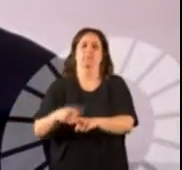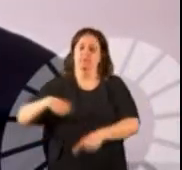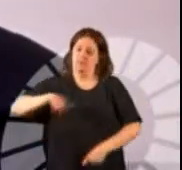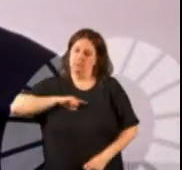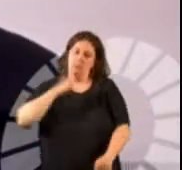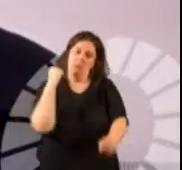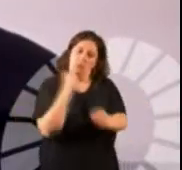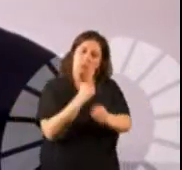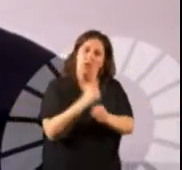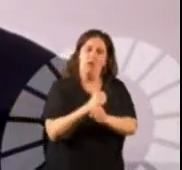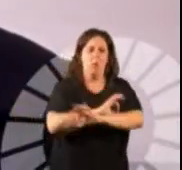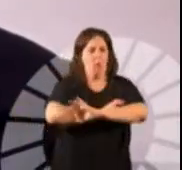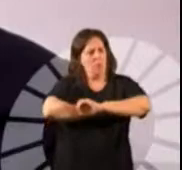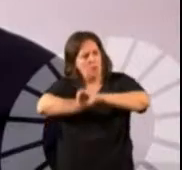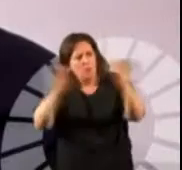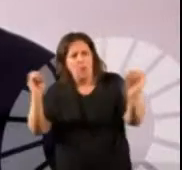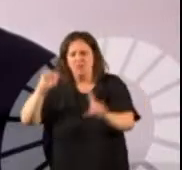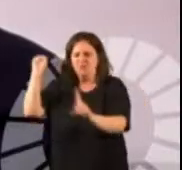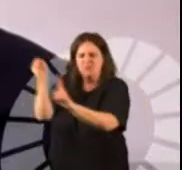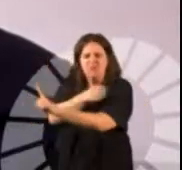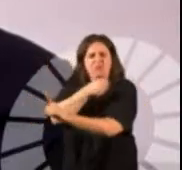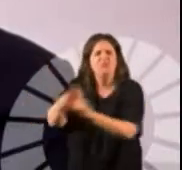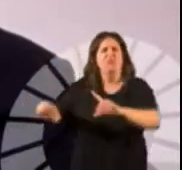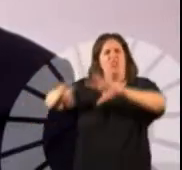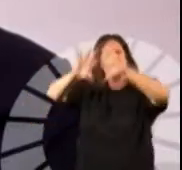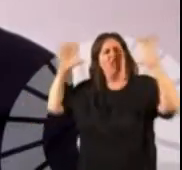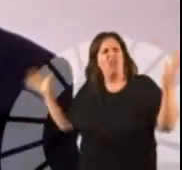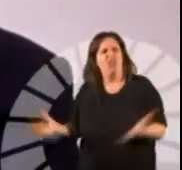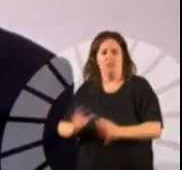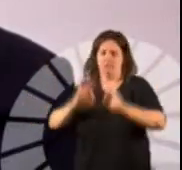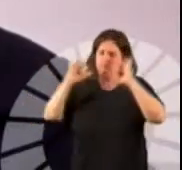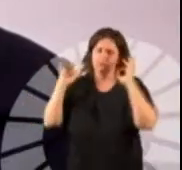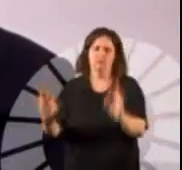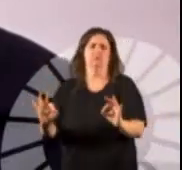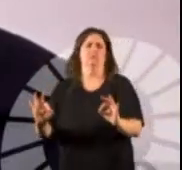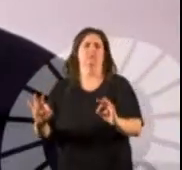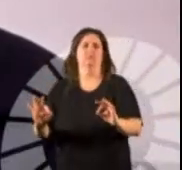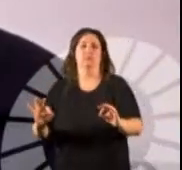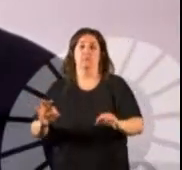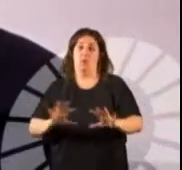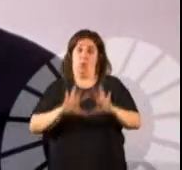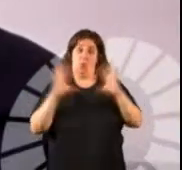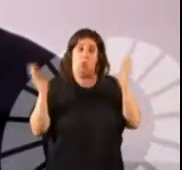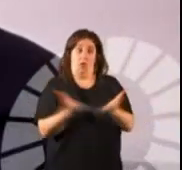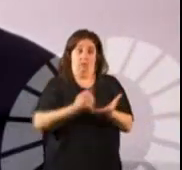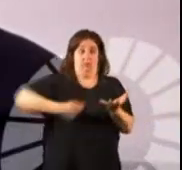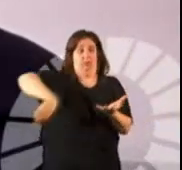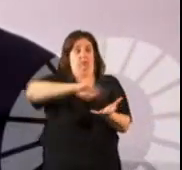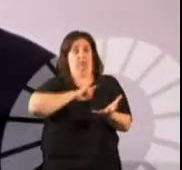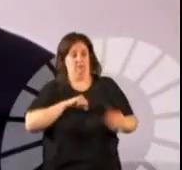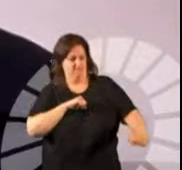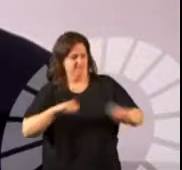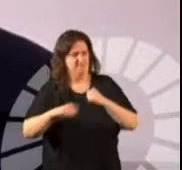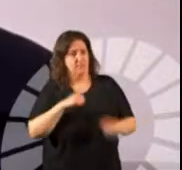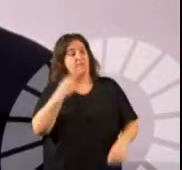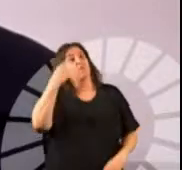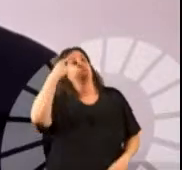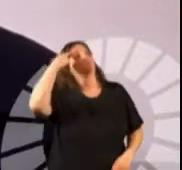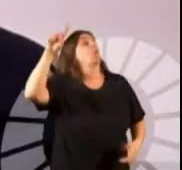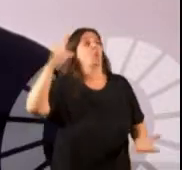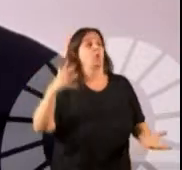actions to promote women's leadership and voice across all action